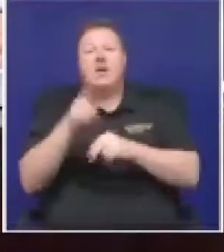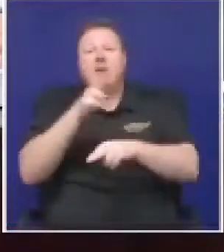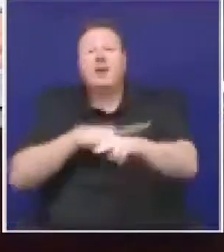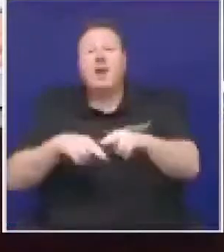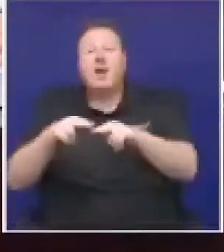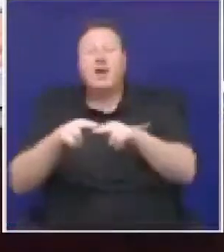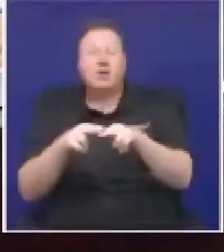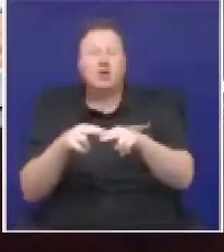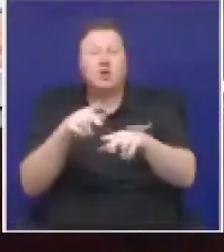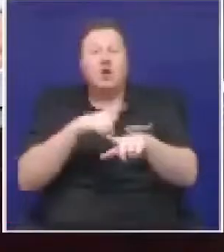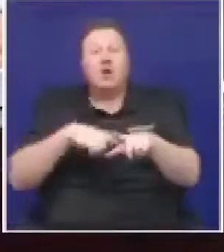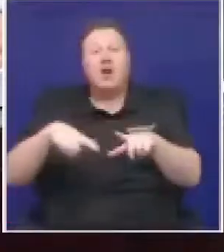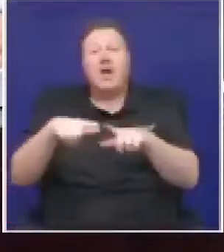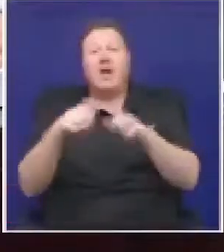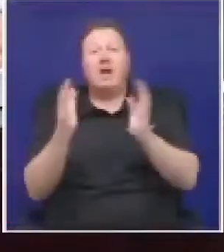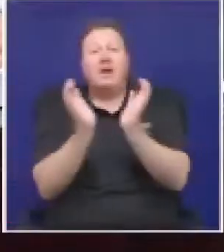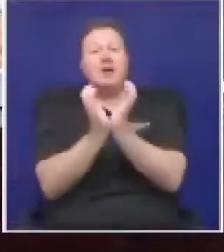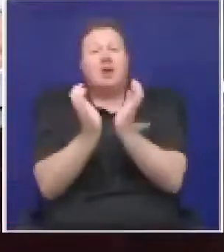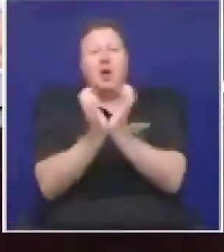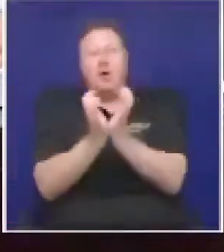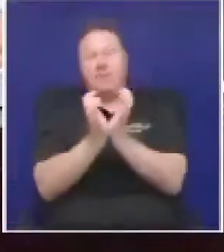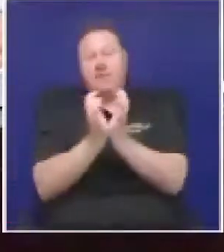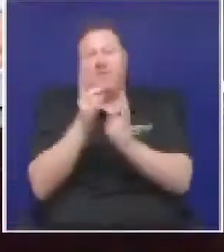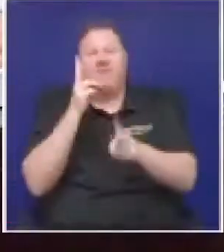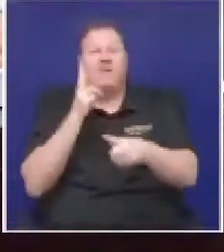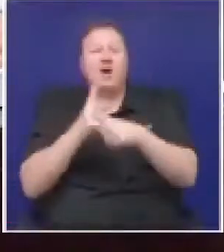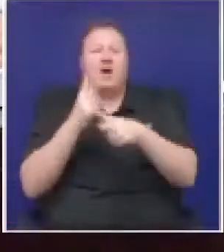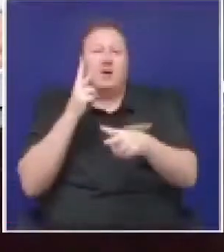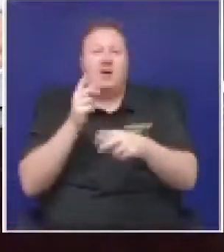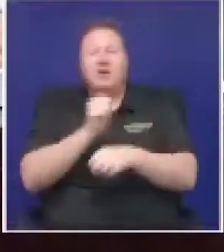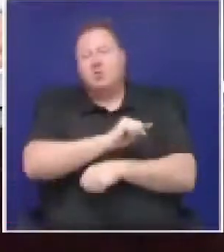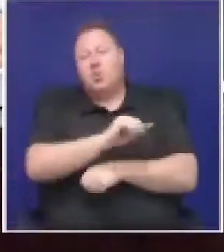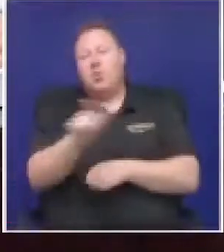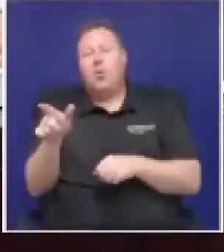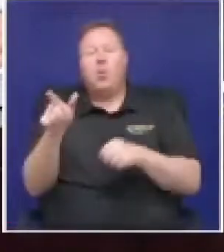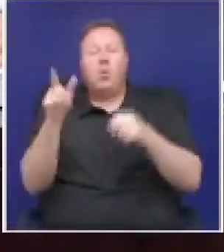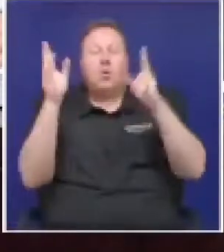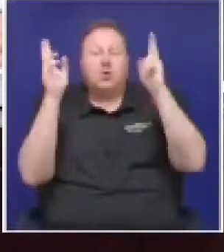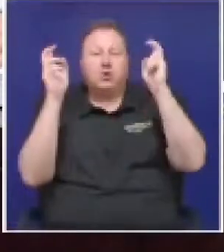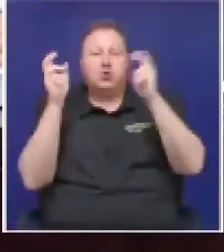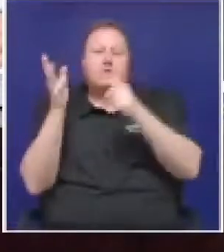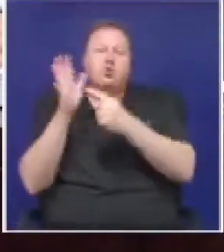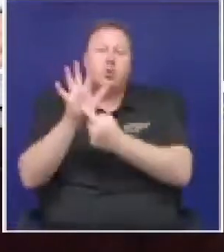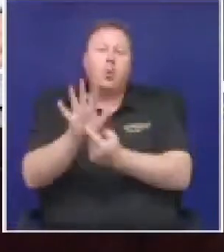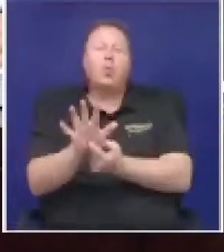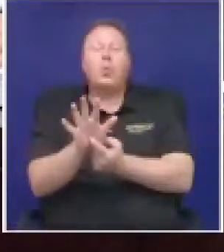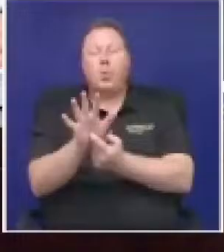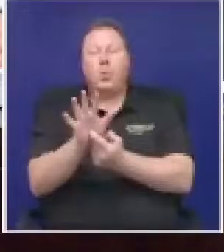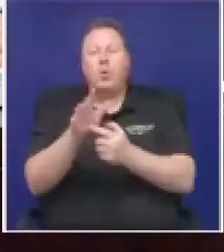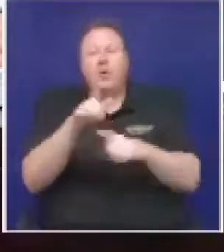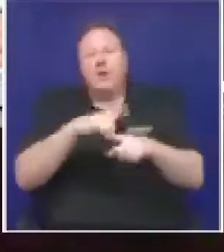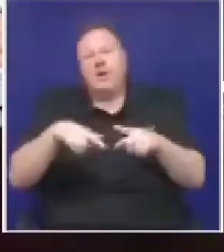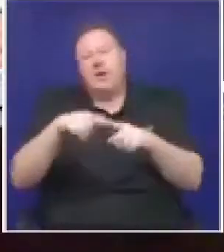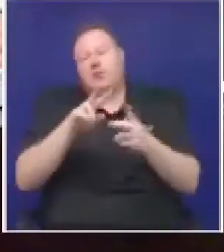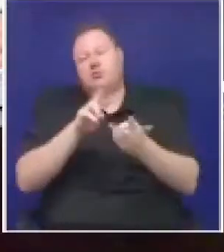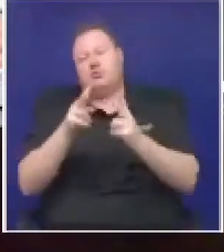to consolidate and finalize all critical issues related to land reform in the